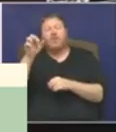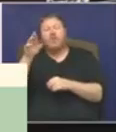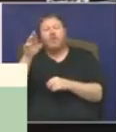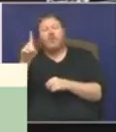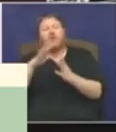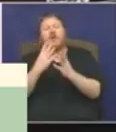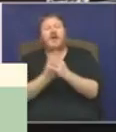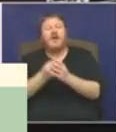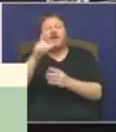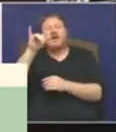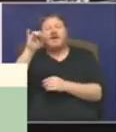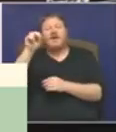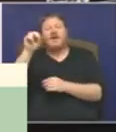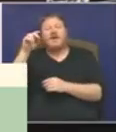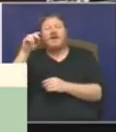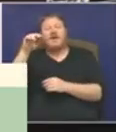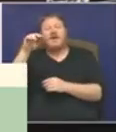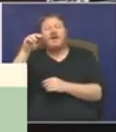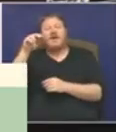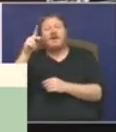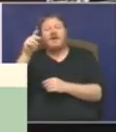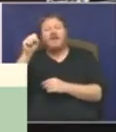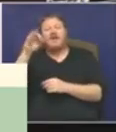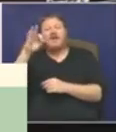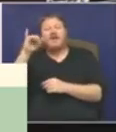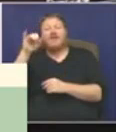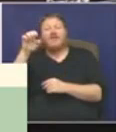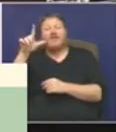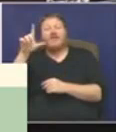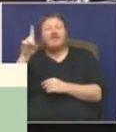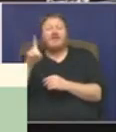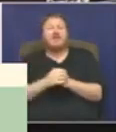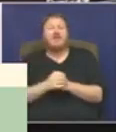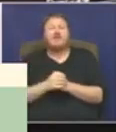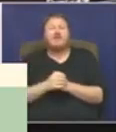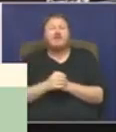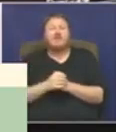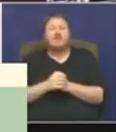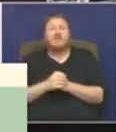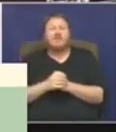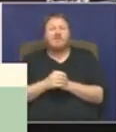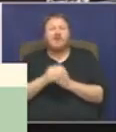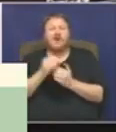benefiting the residents in the area and others in Alexandra.